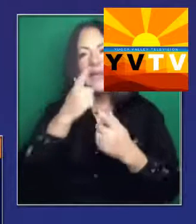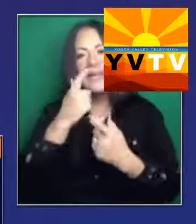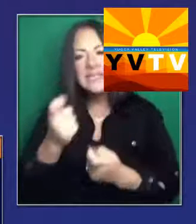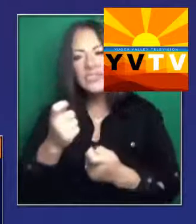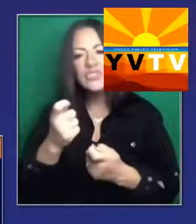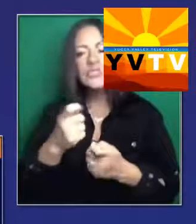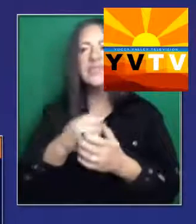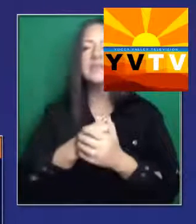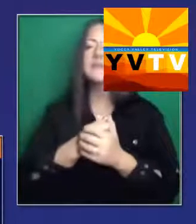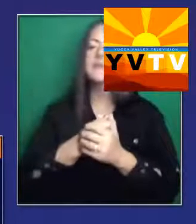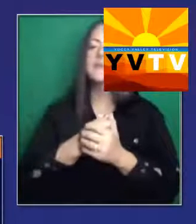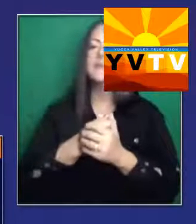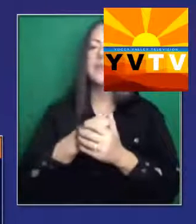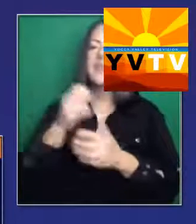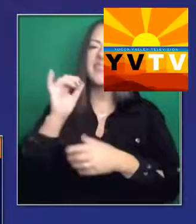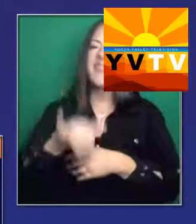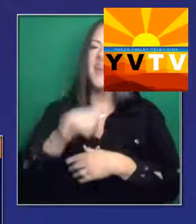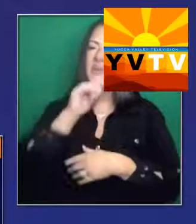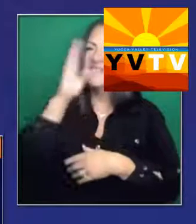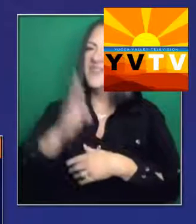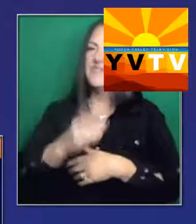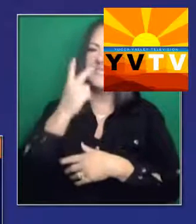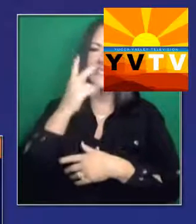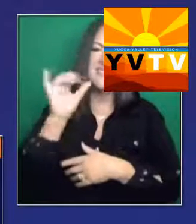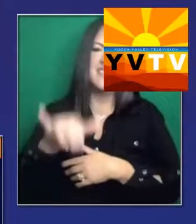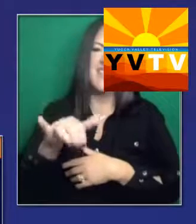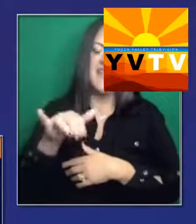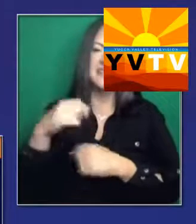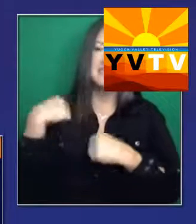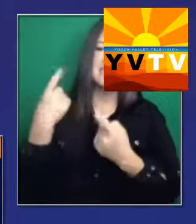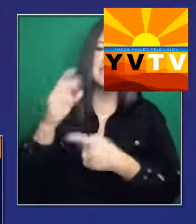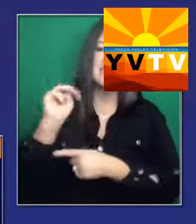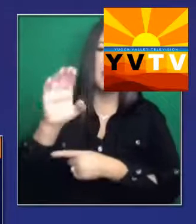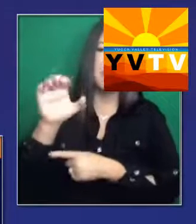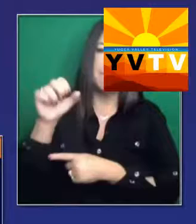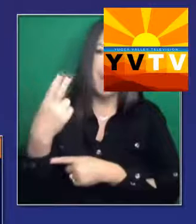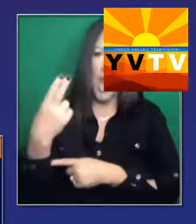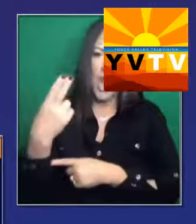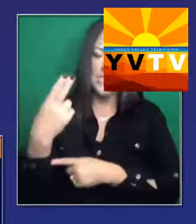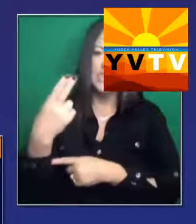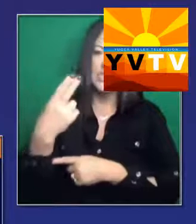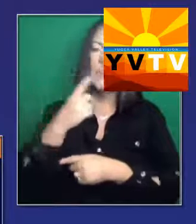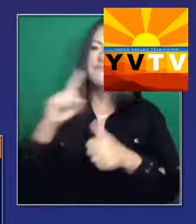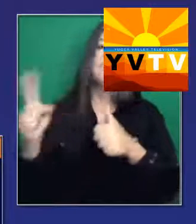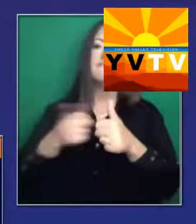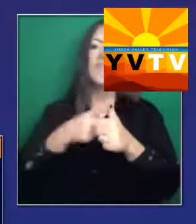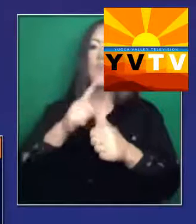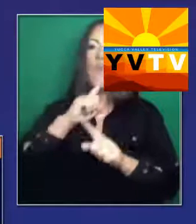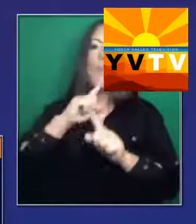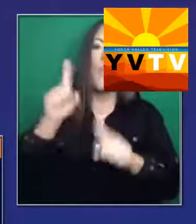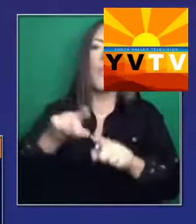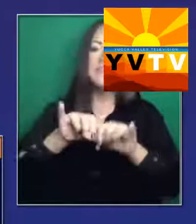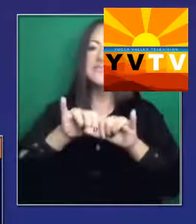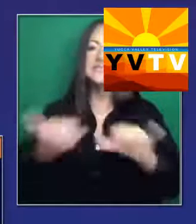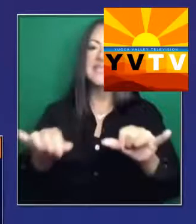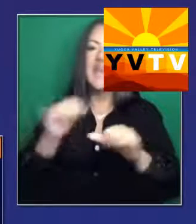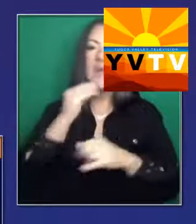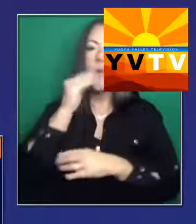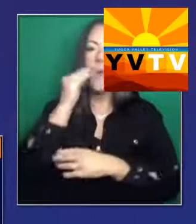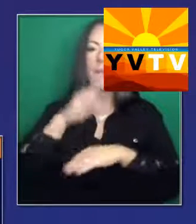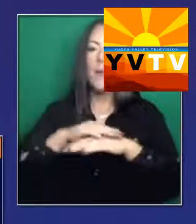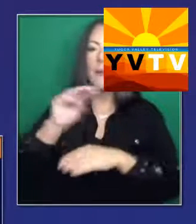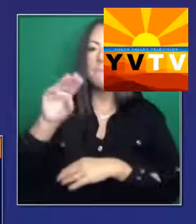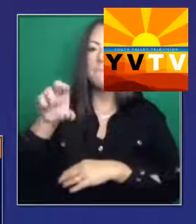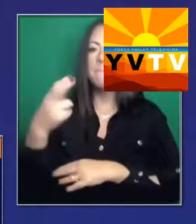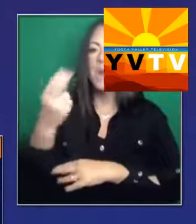that we haven't seen since late March when we did the initial stay-at-home order on March 19th.